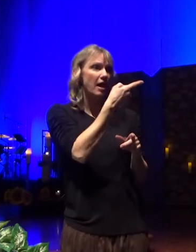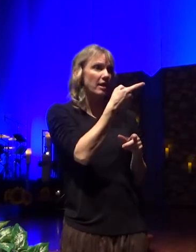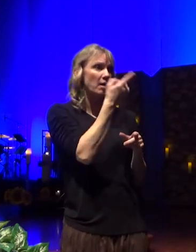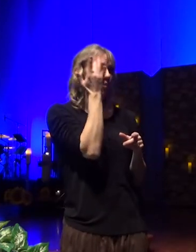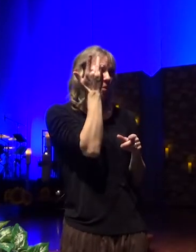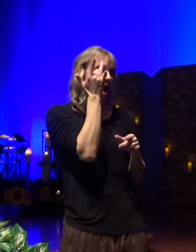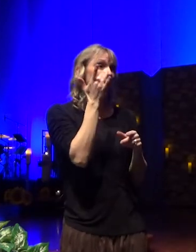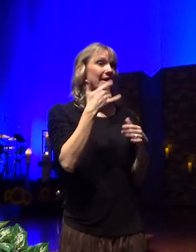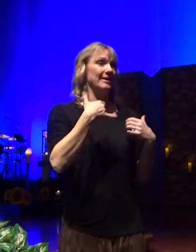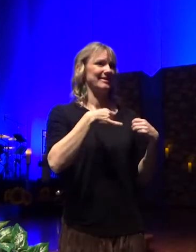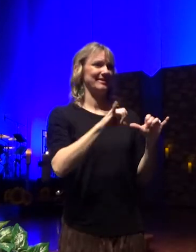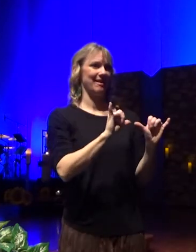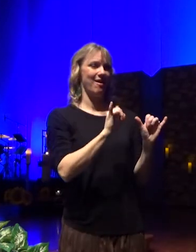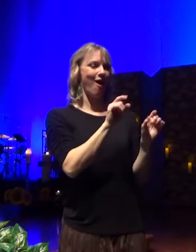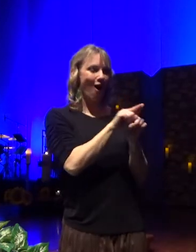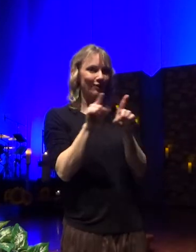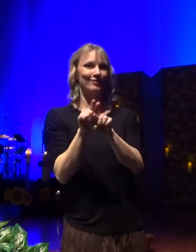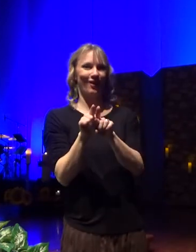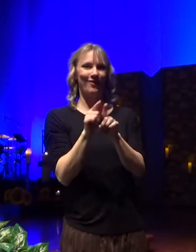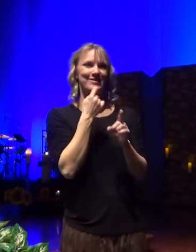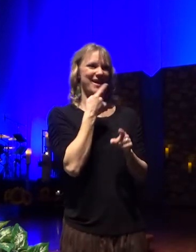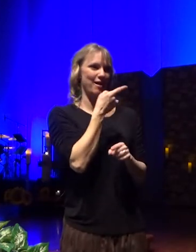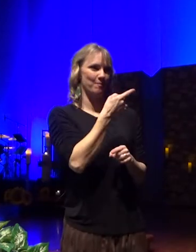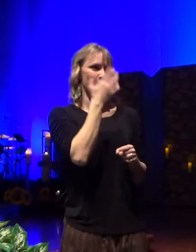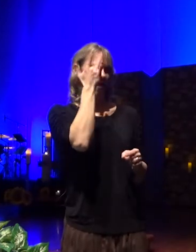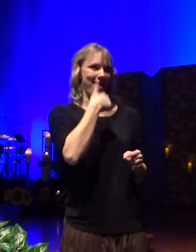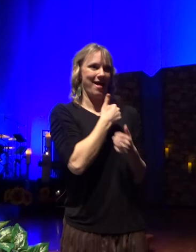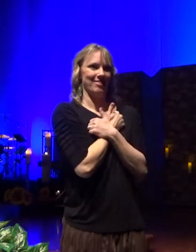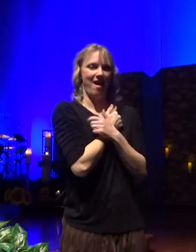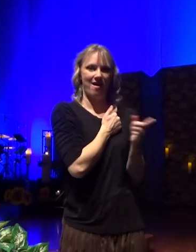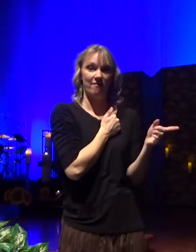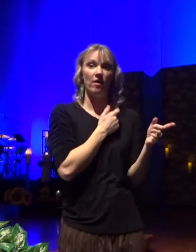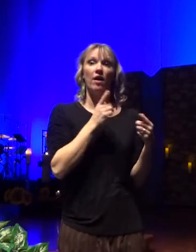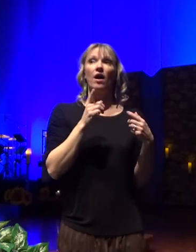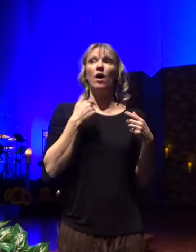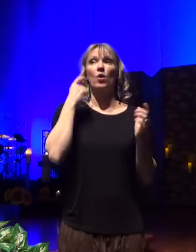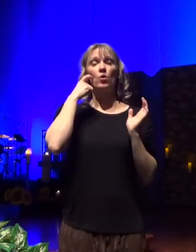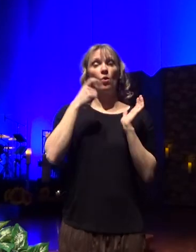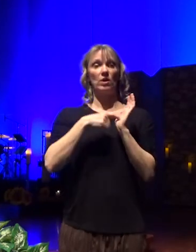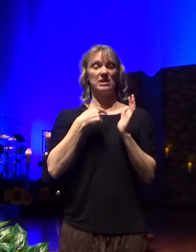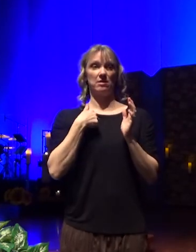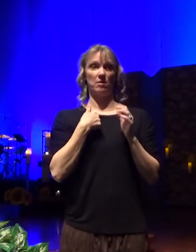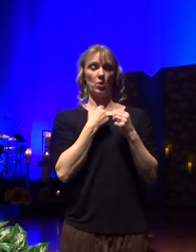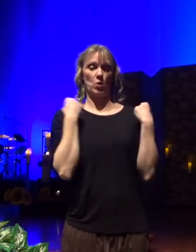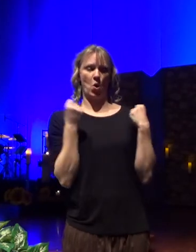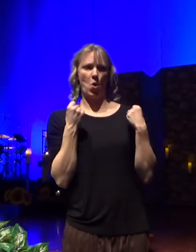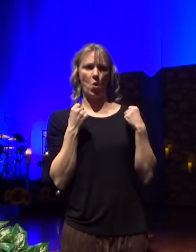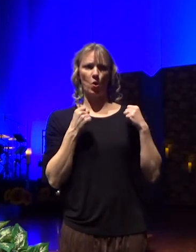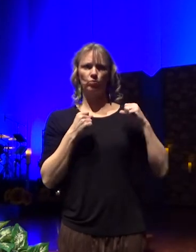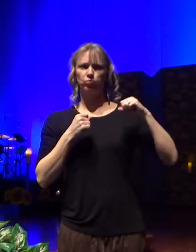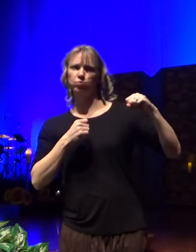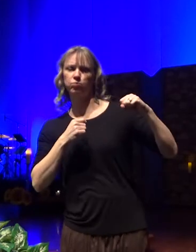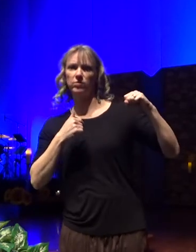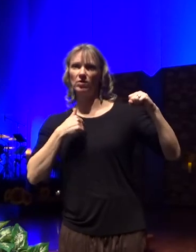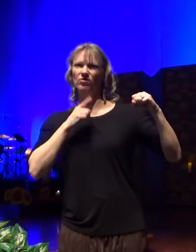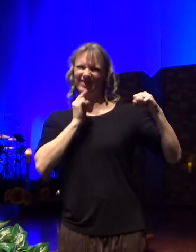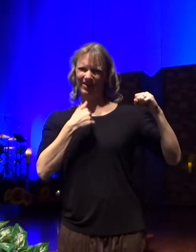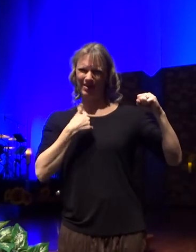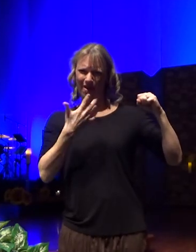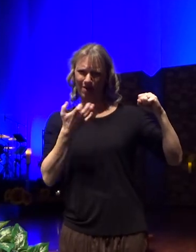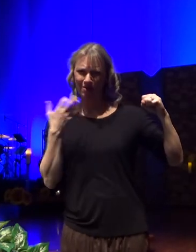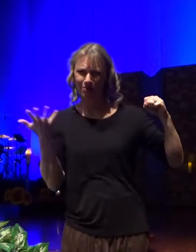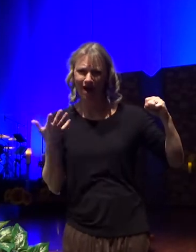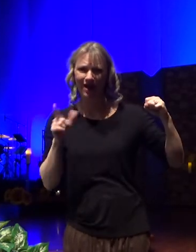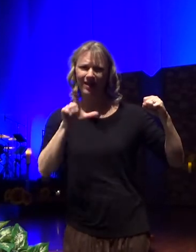tell them why, and tell them what I love about them. And what I realized is when I was in those moments of coldness and standoffishness, what I was really